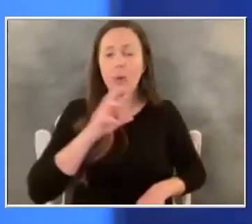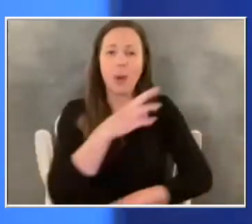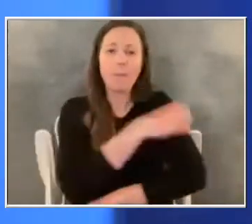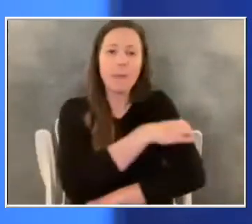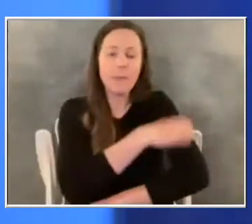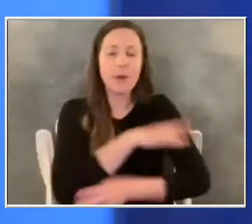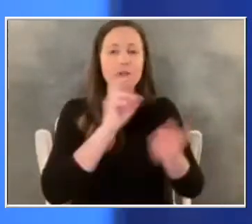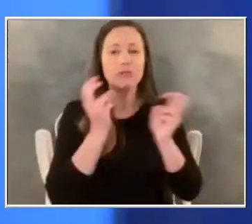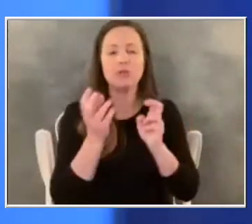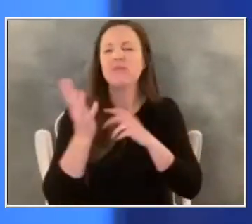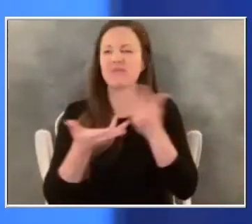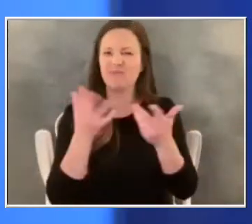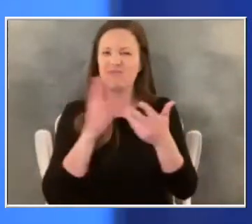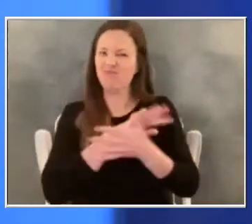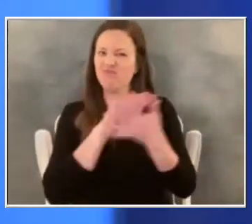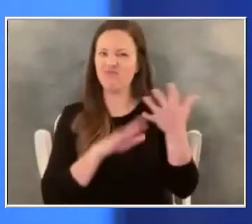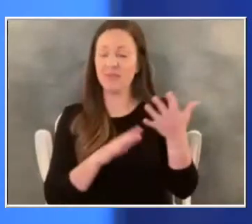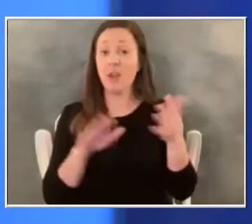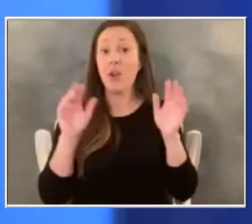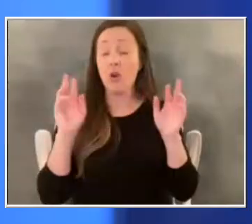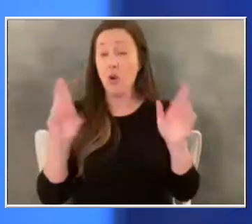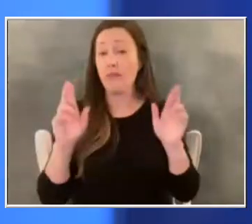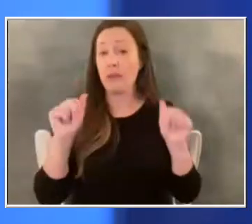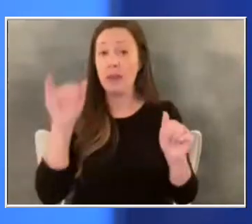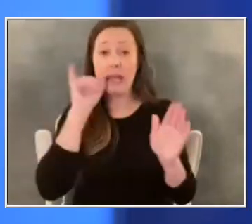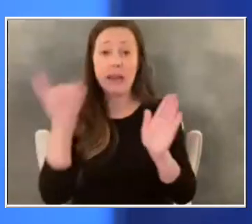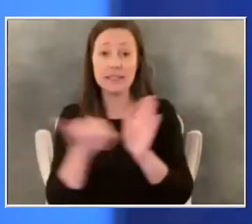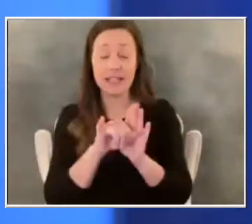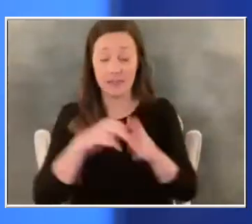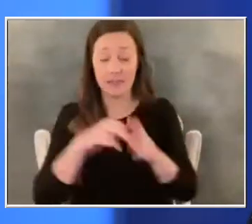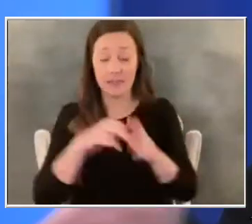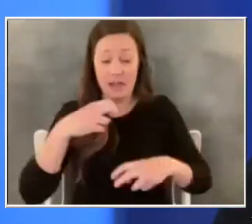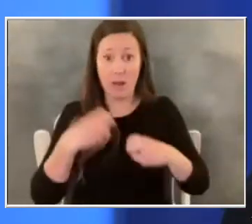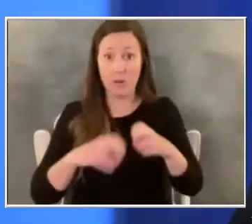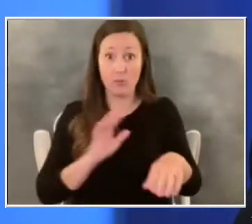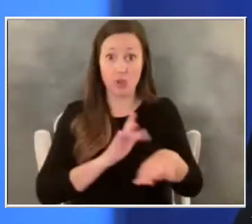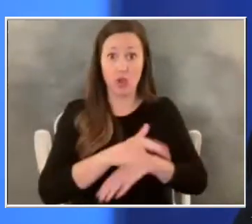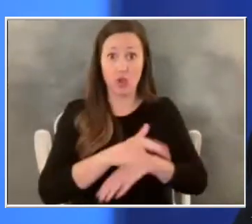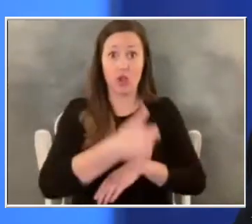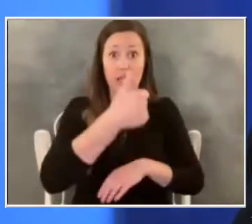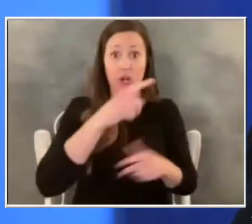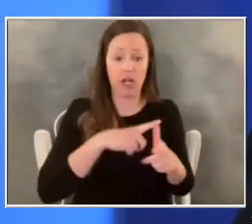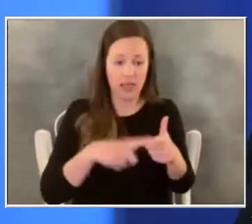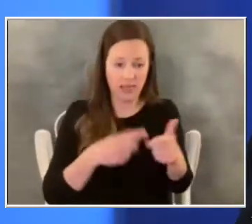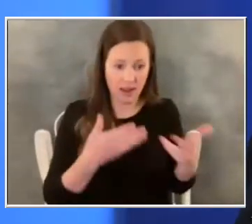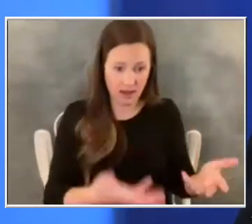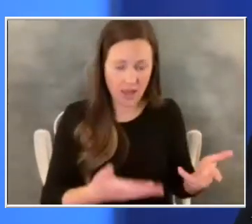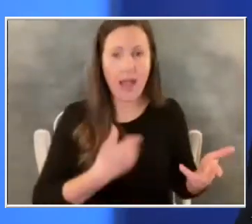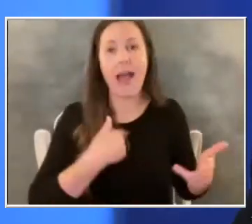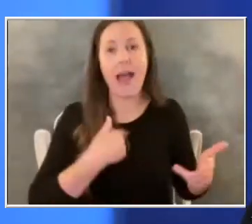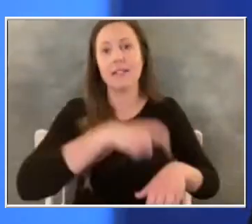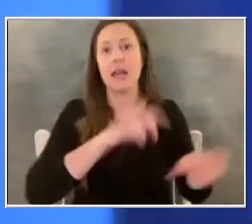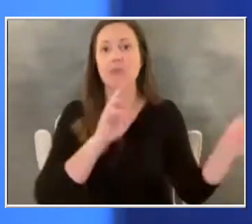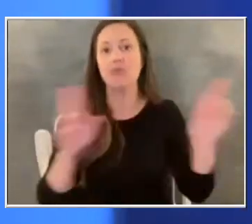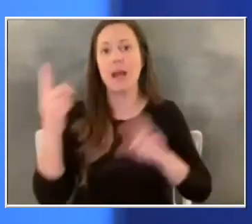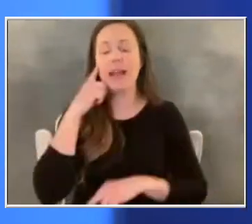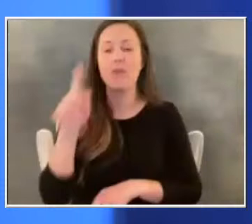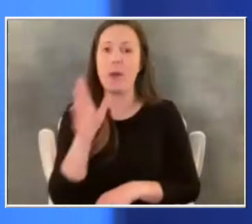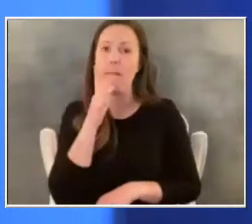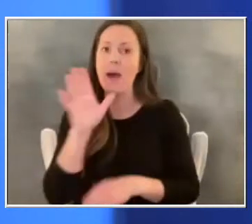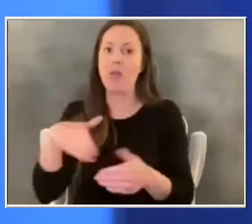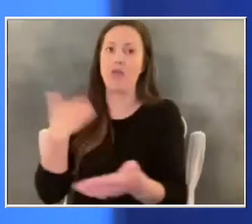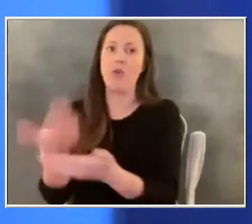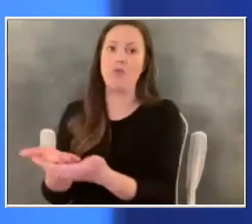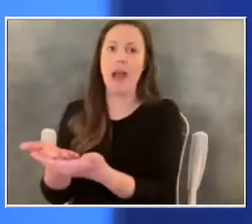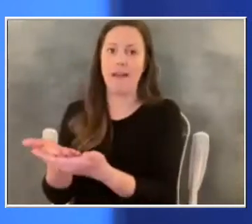hopefully identify issues earlier so that there is time for that mom to get to the site of delivery and catch those